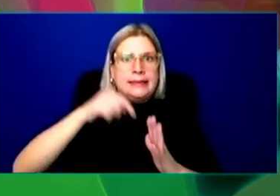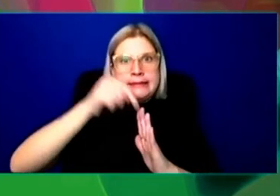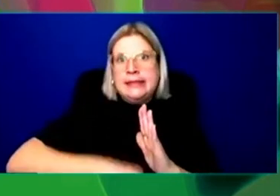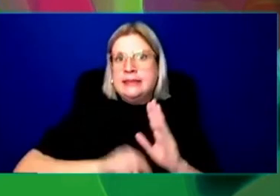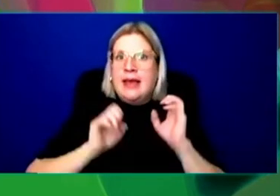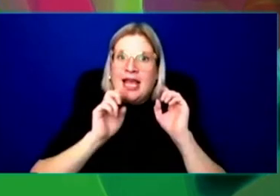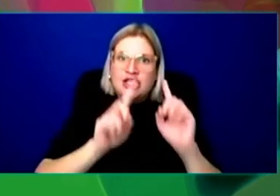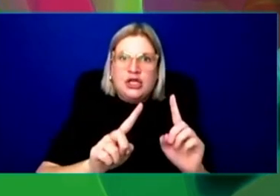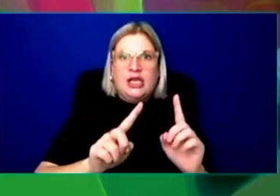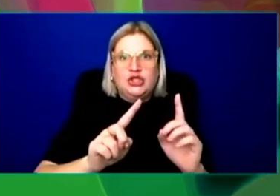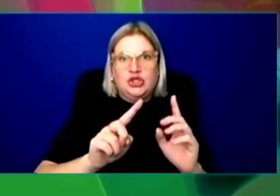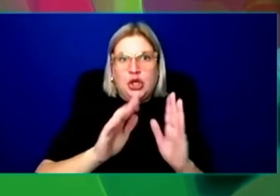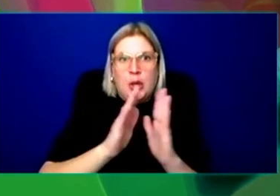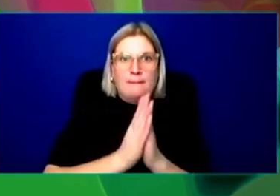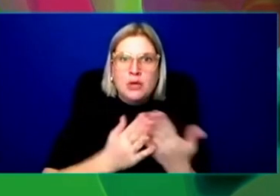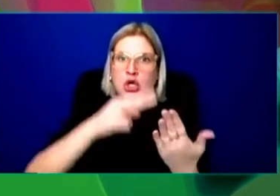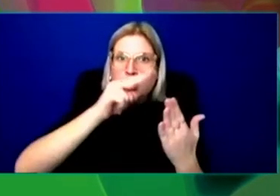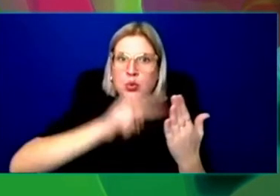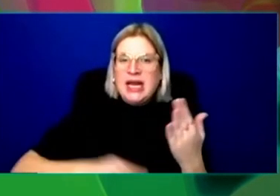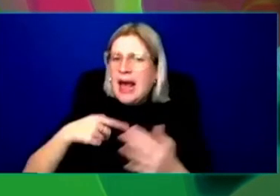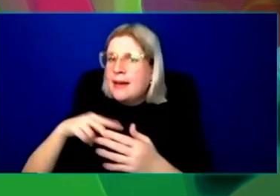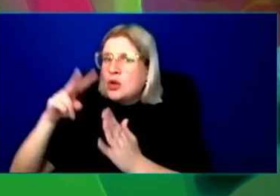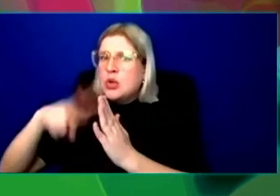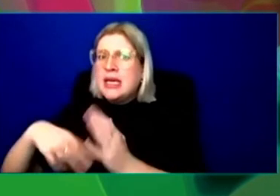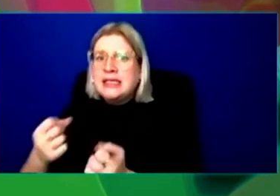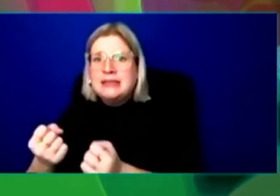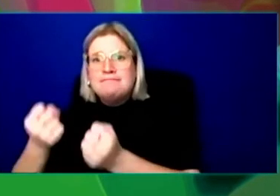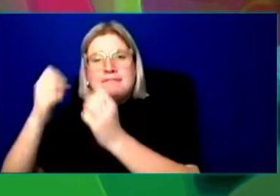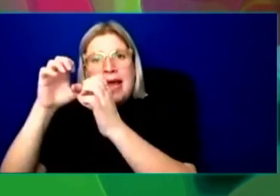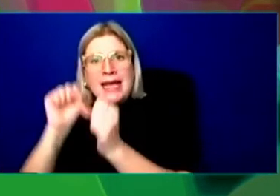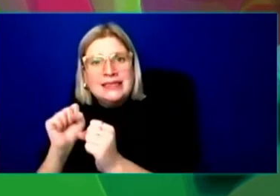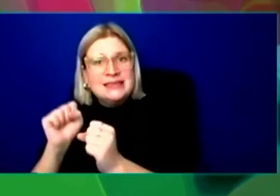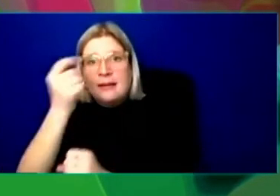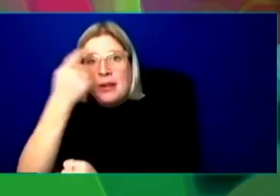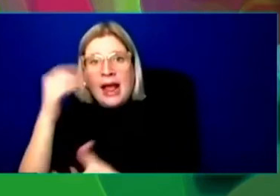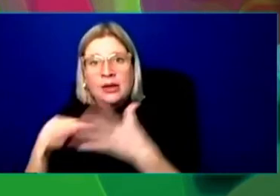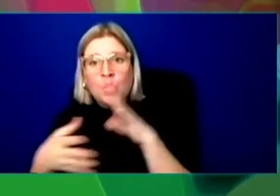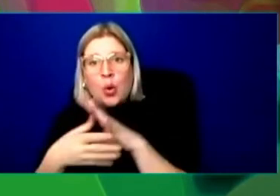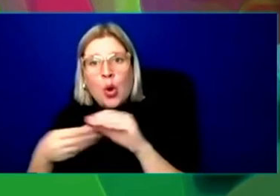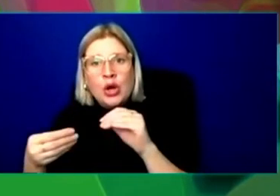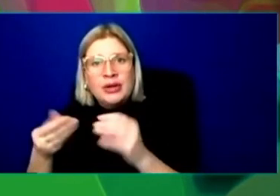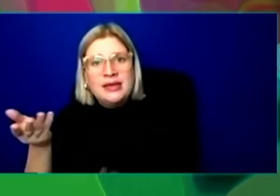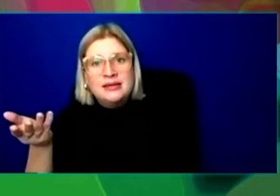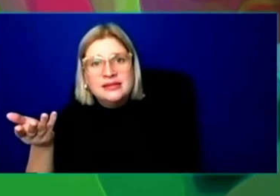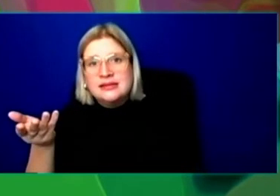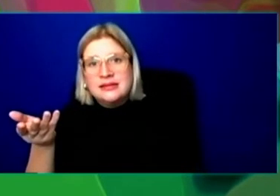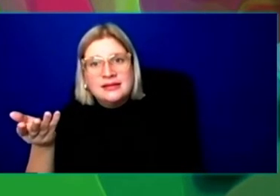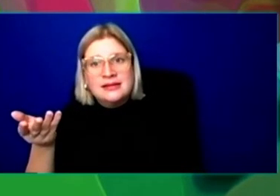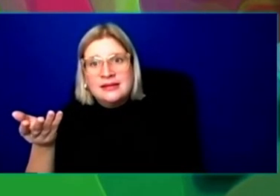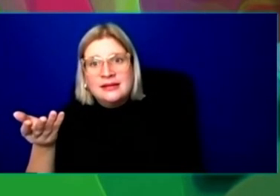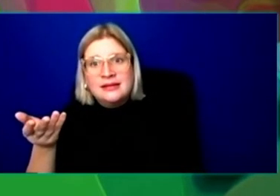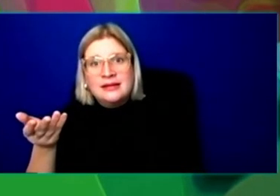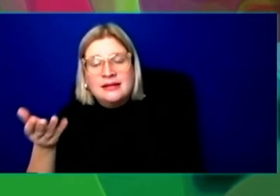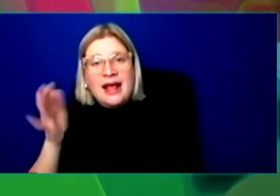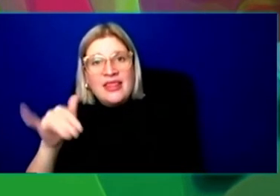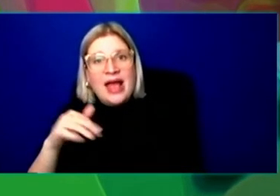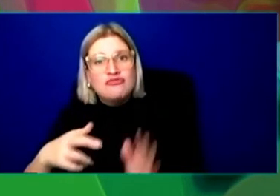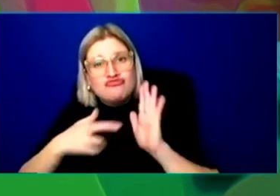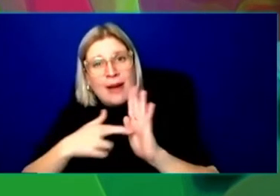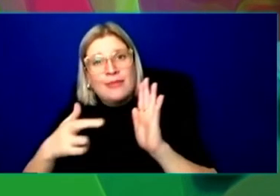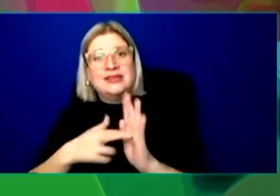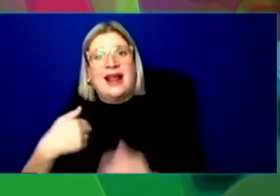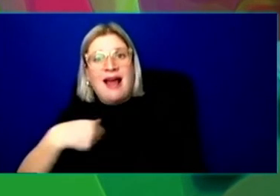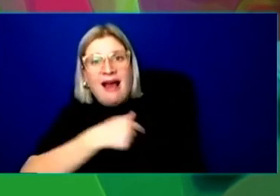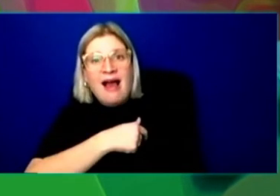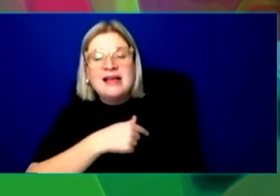I'm reading all of these incredible Black stories that are out there that feature us and center us and keep